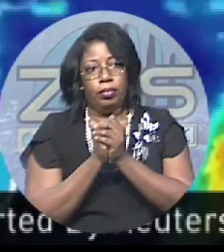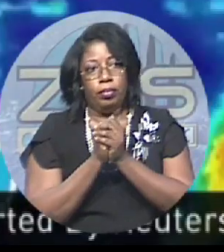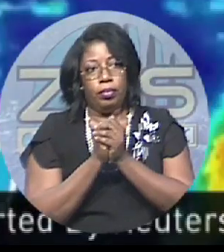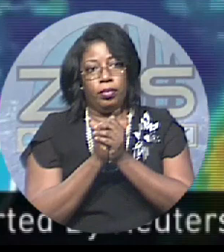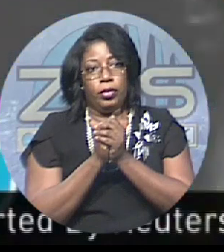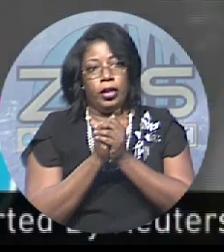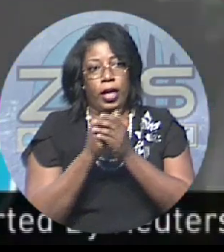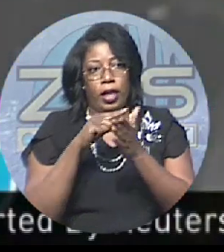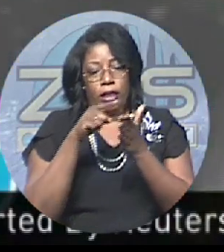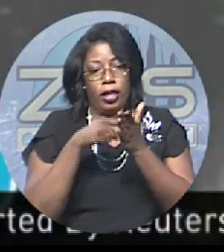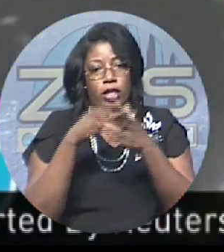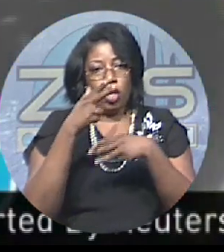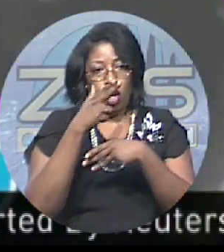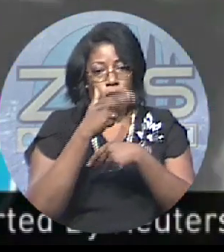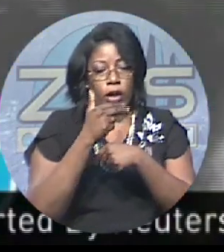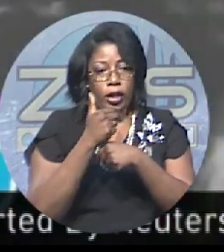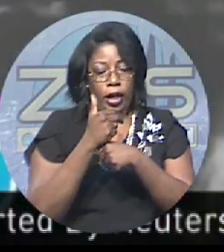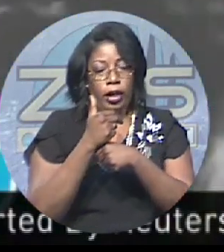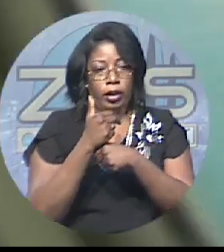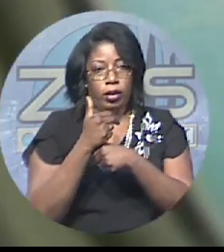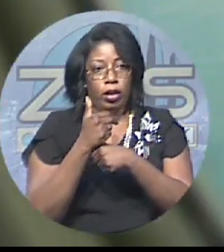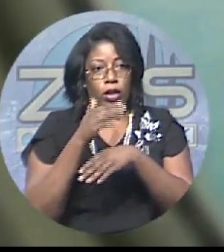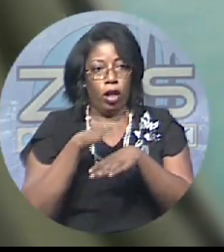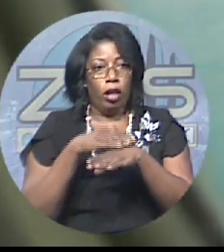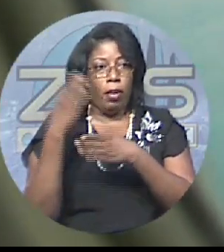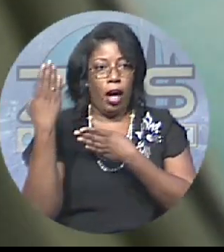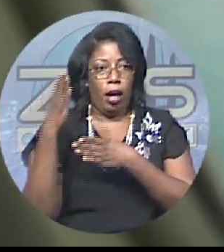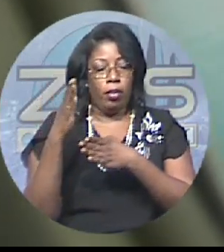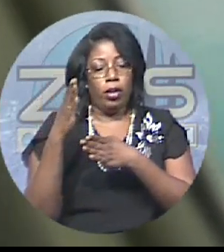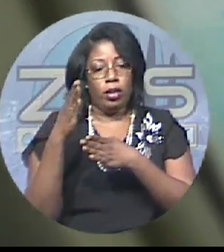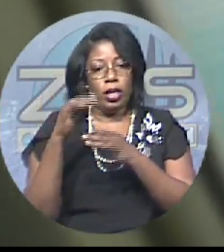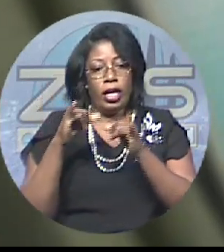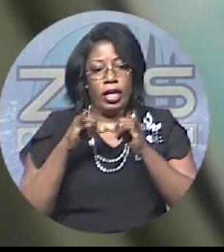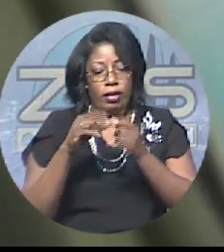Hurricane Joaquin rained devastation on the Bahamas, leaving a path of